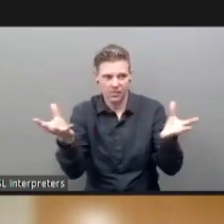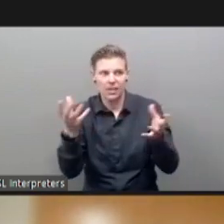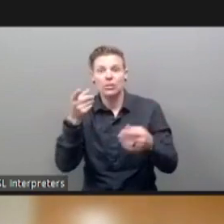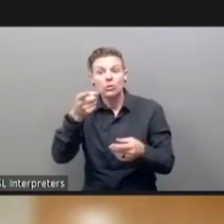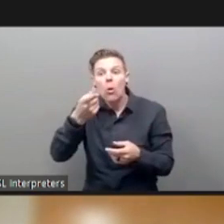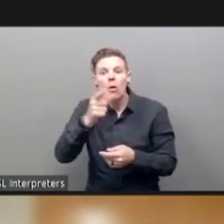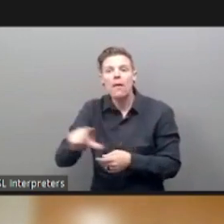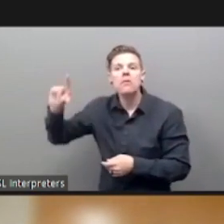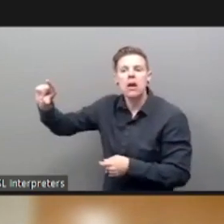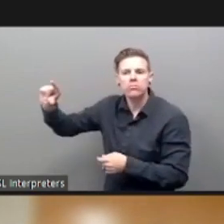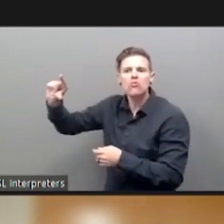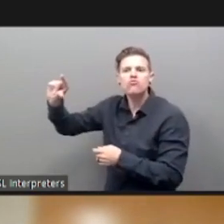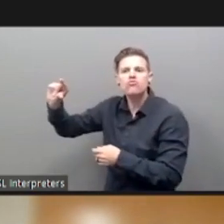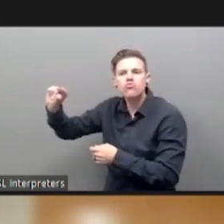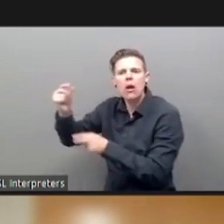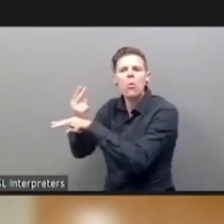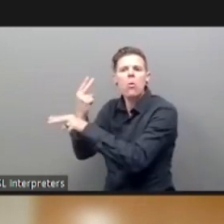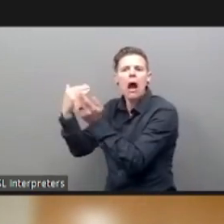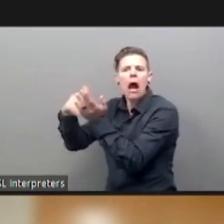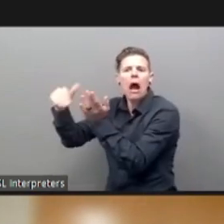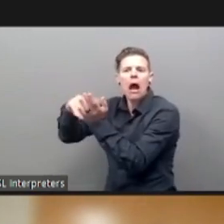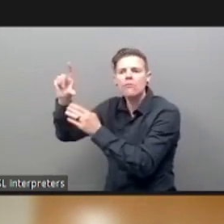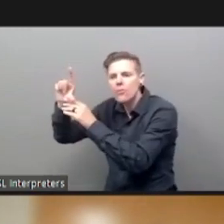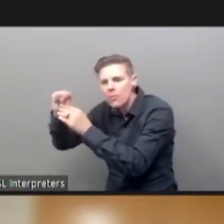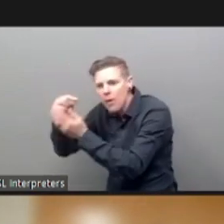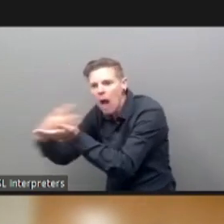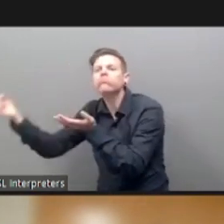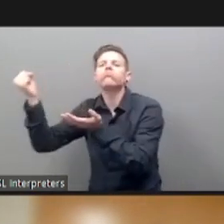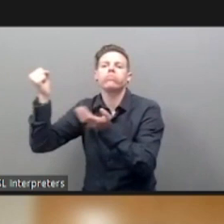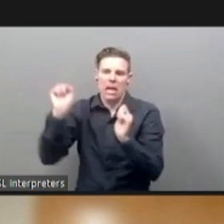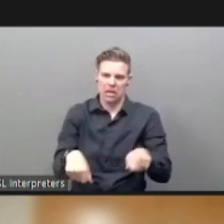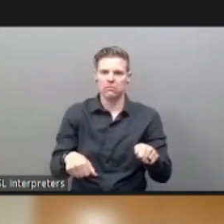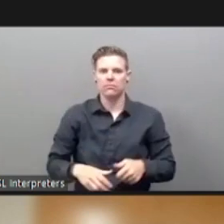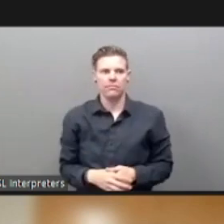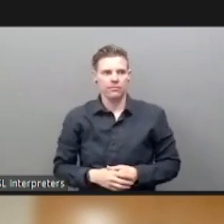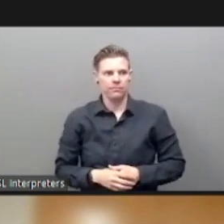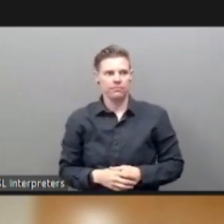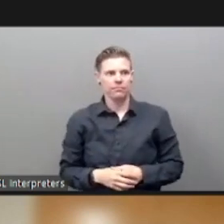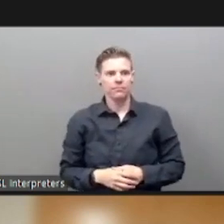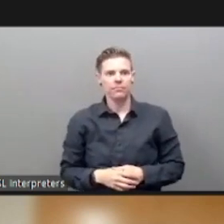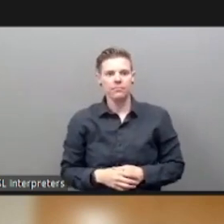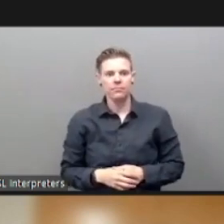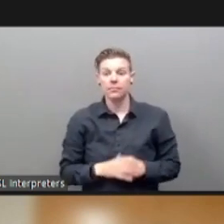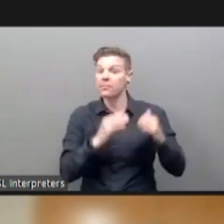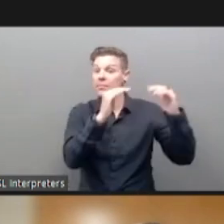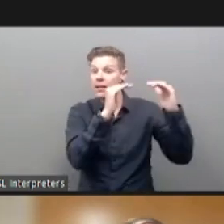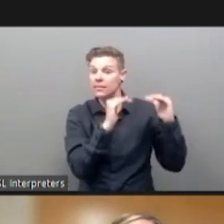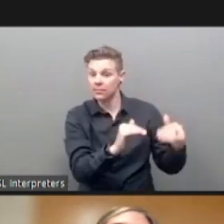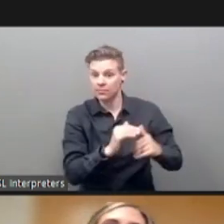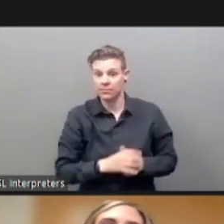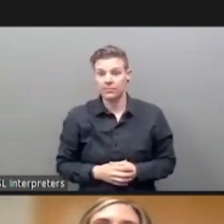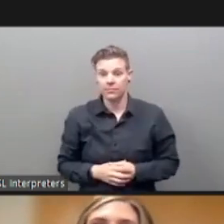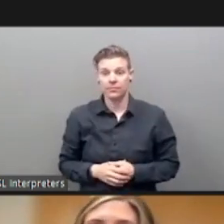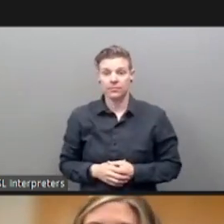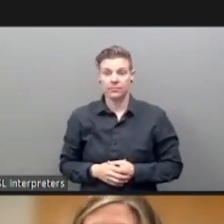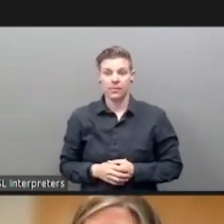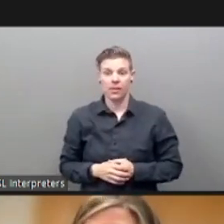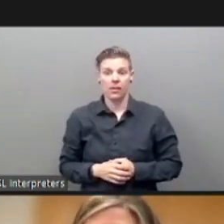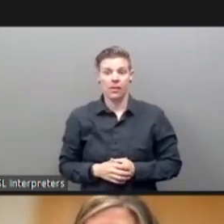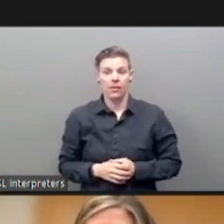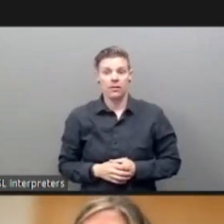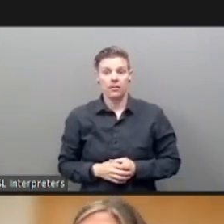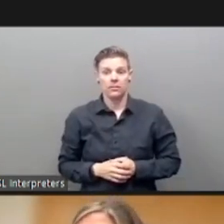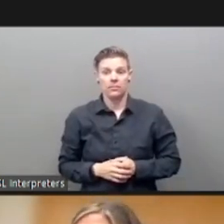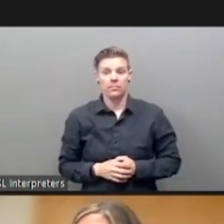slide. Oh, whoops. Okay. Okay. Great. So in